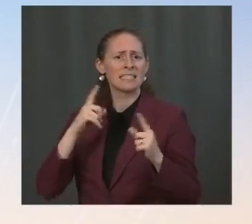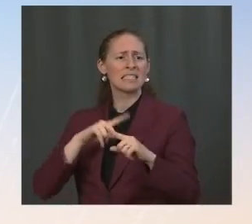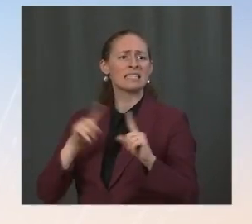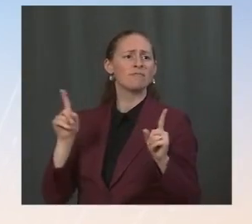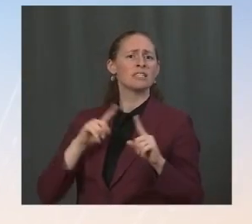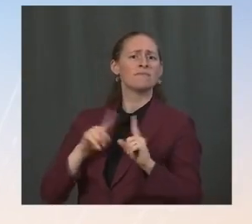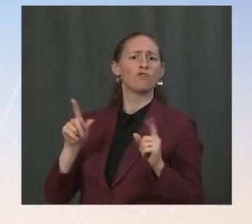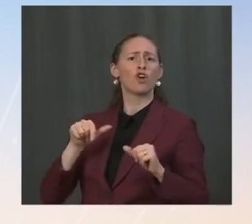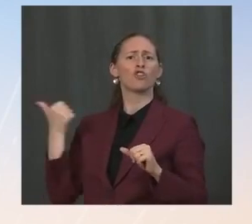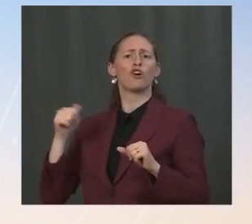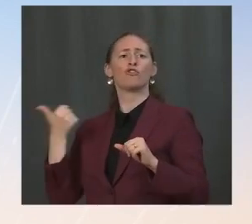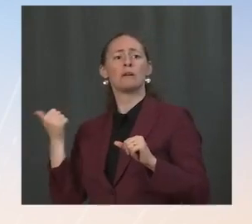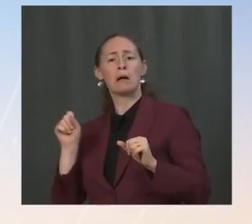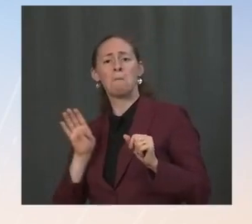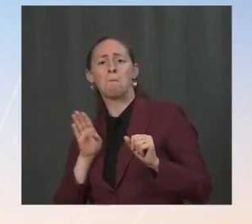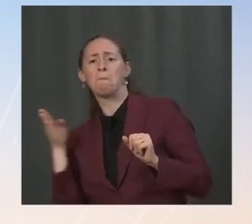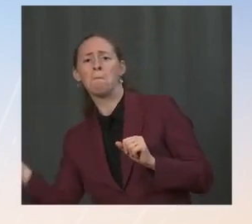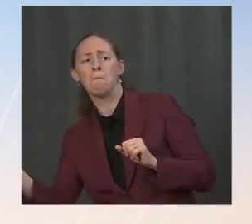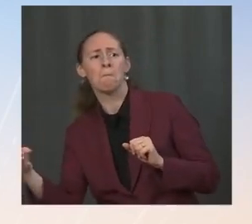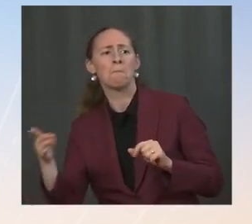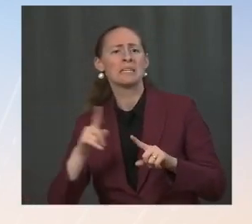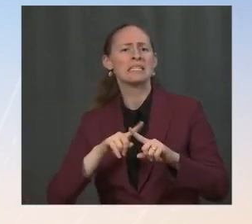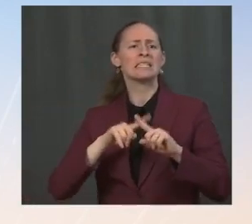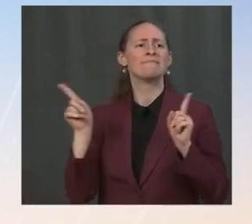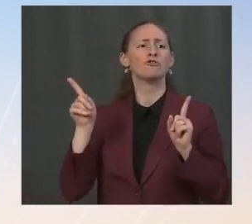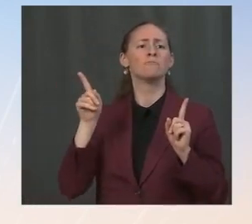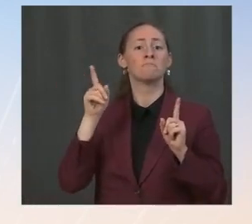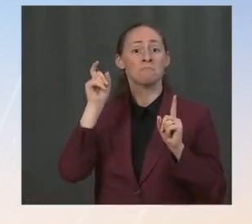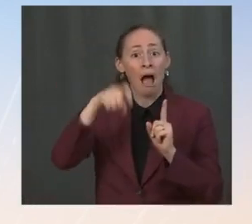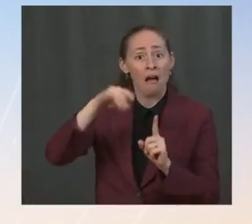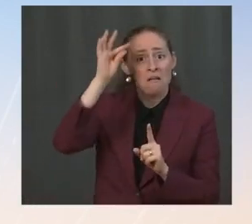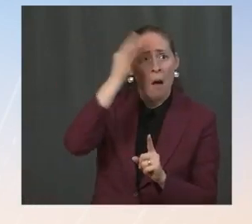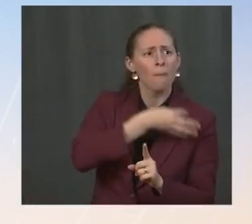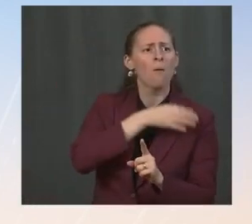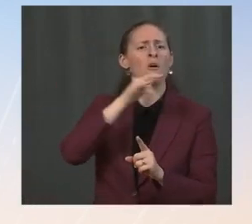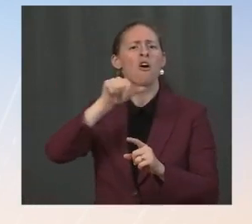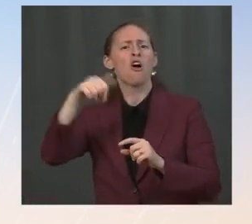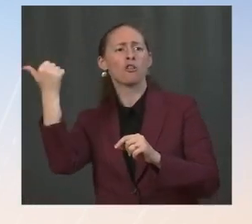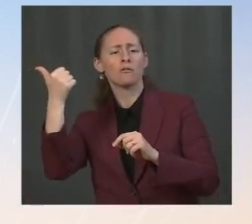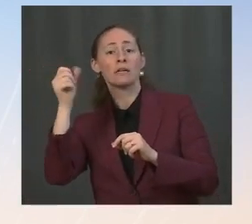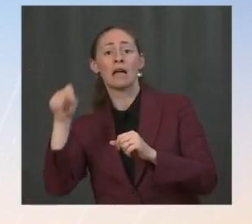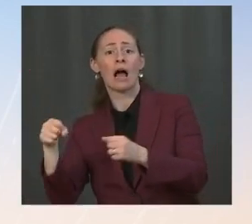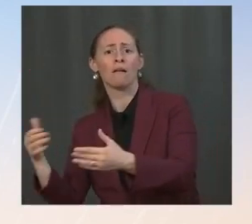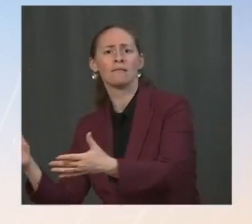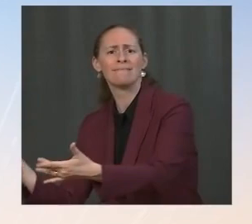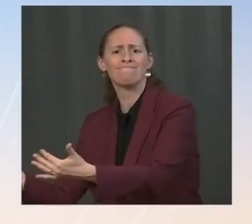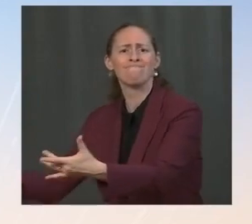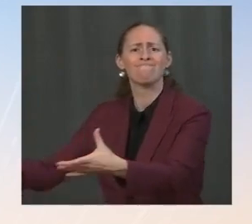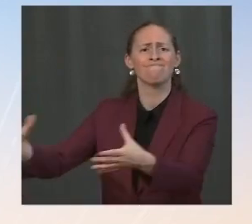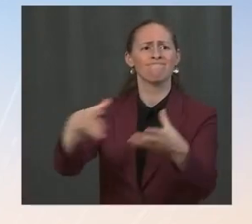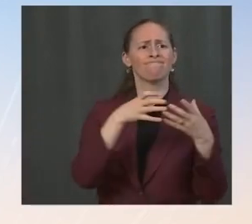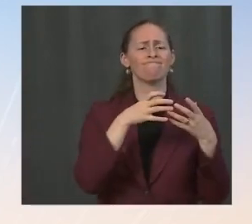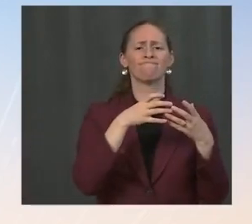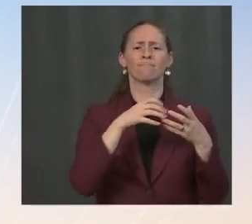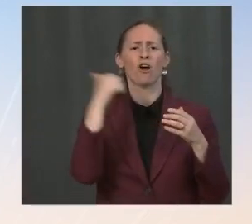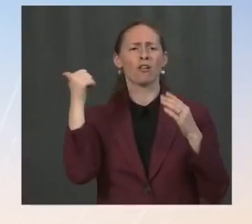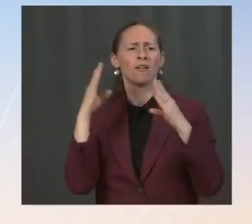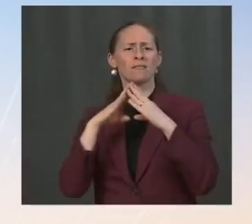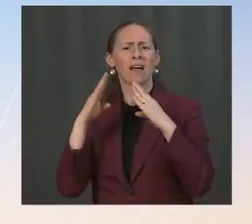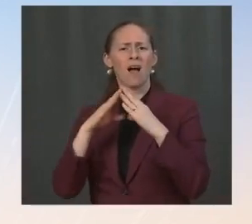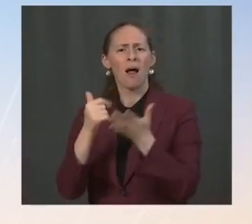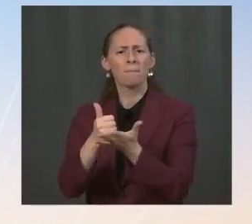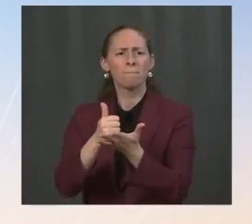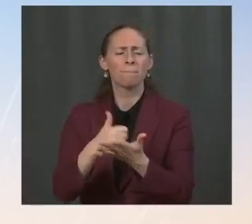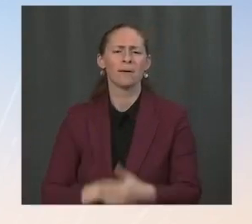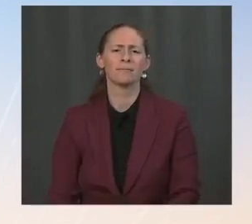places. Yes. On your latter question, I'm not going to get into more details and will continue to be. On your former question, the vast